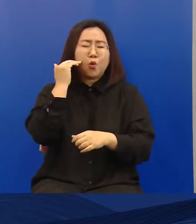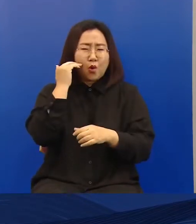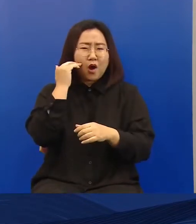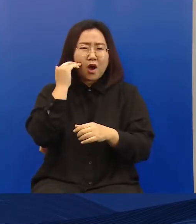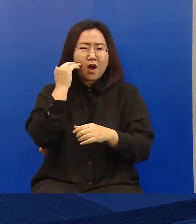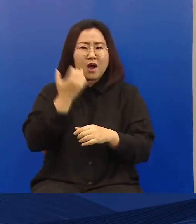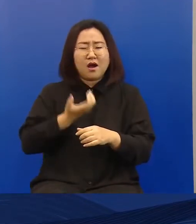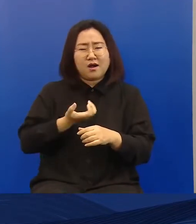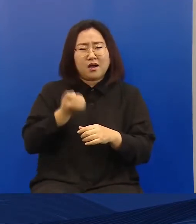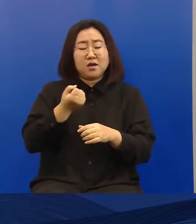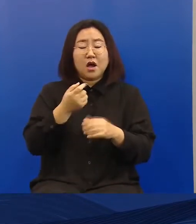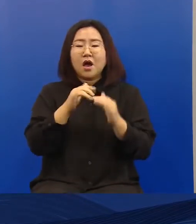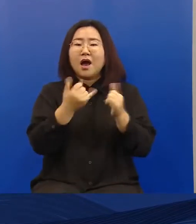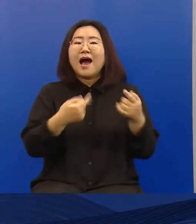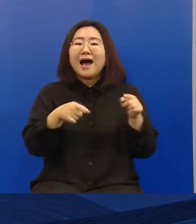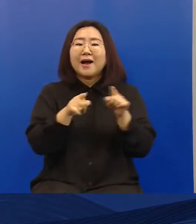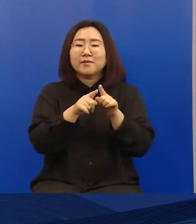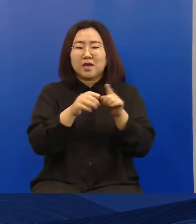So